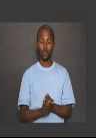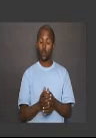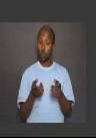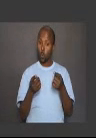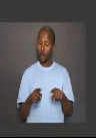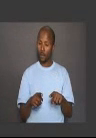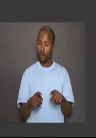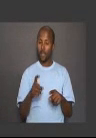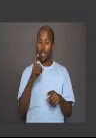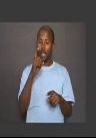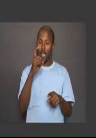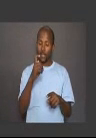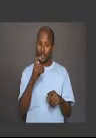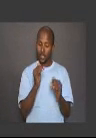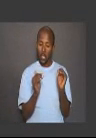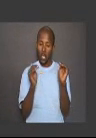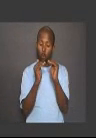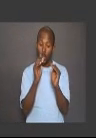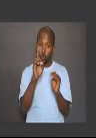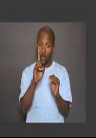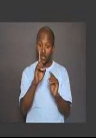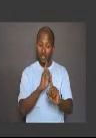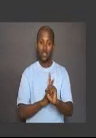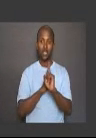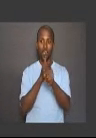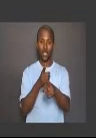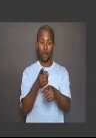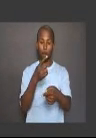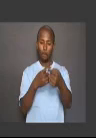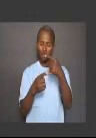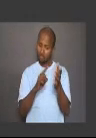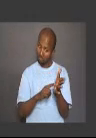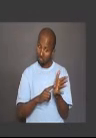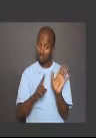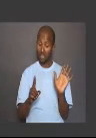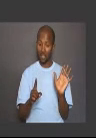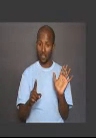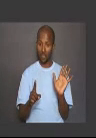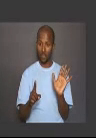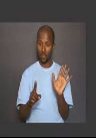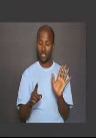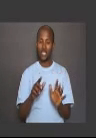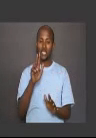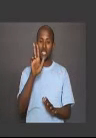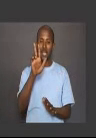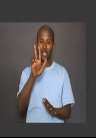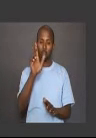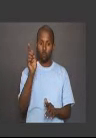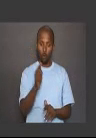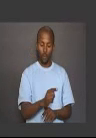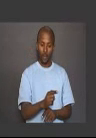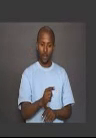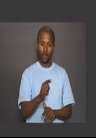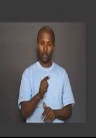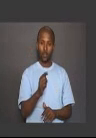When x equals 1, the answer becomes clear. 3 over